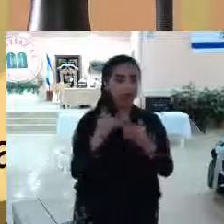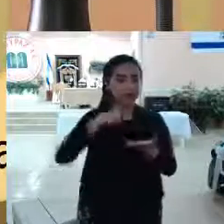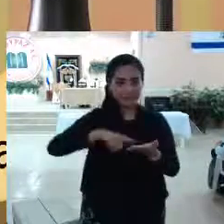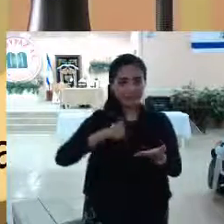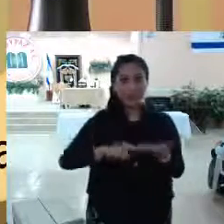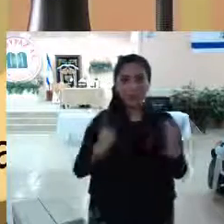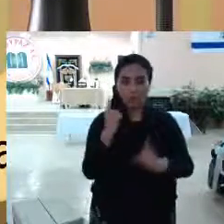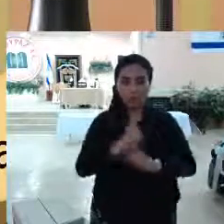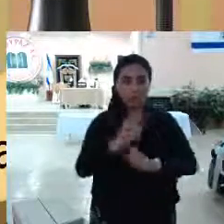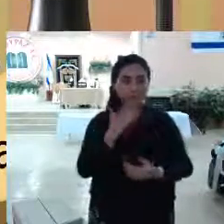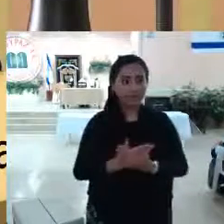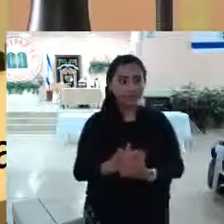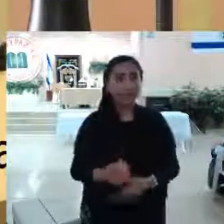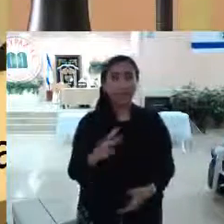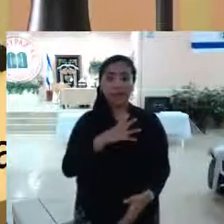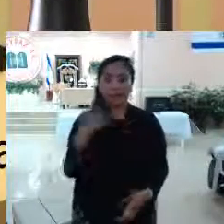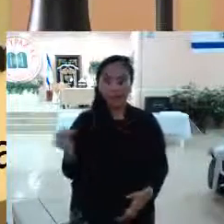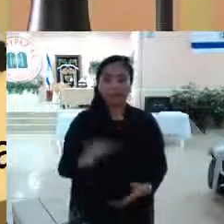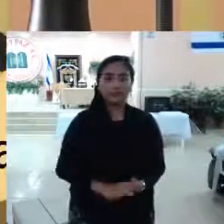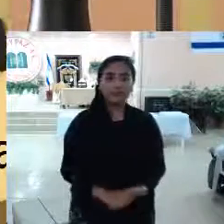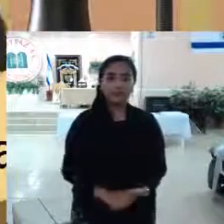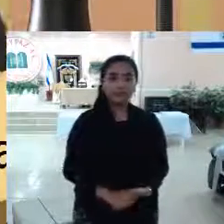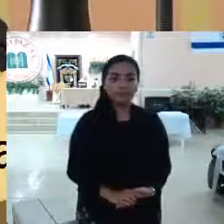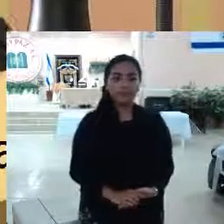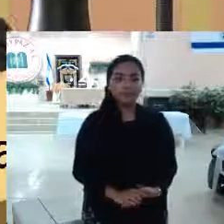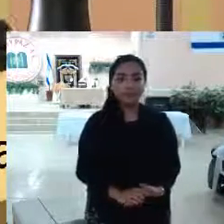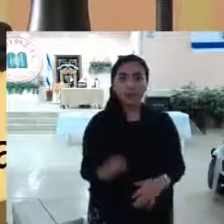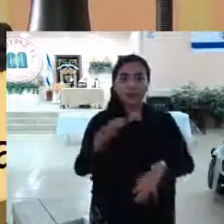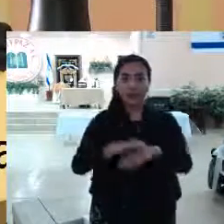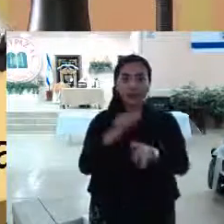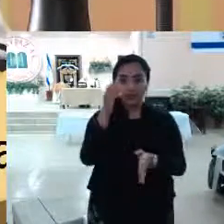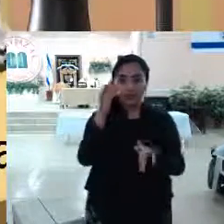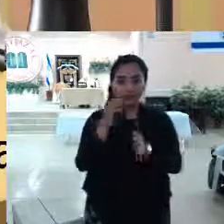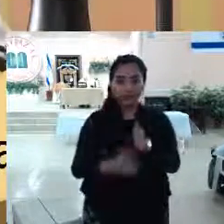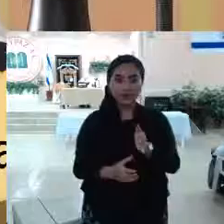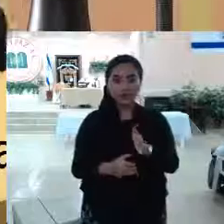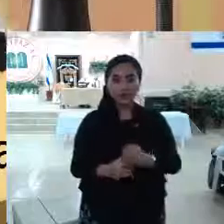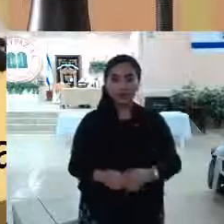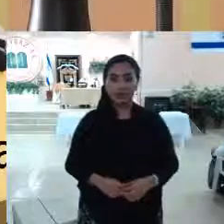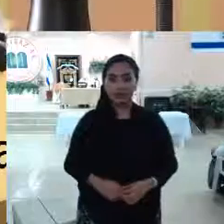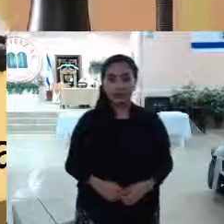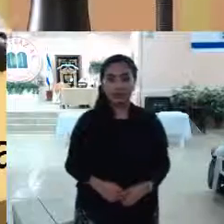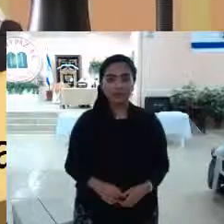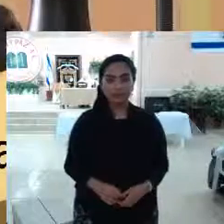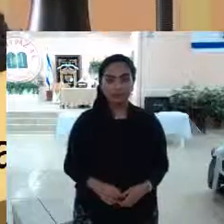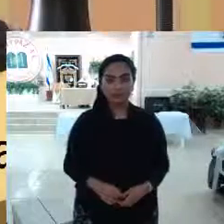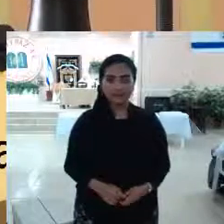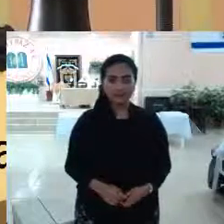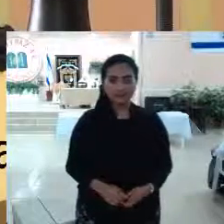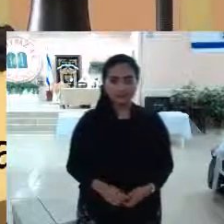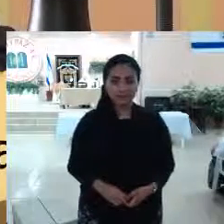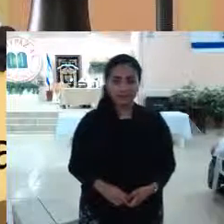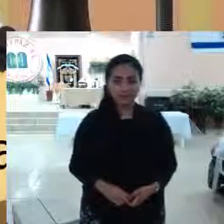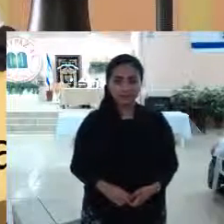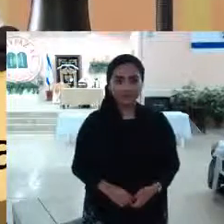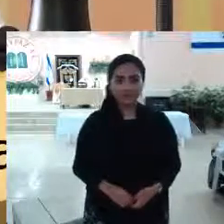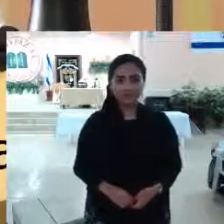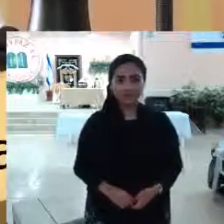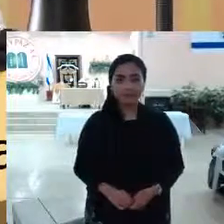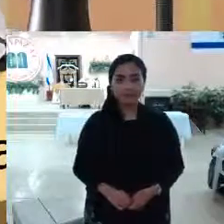for it. Eso. Good. Y bueno, And well, en el capítulo chapter